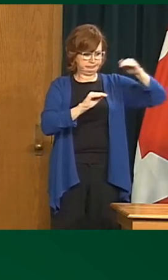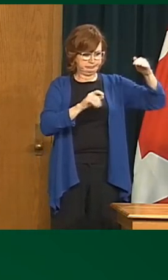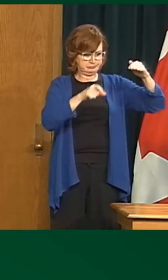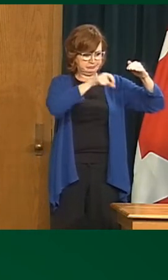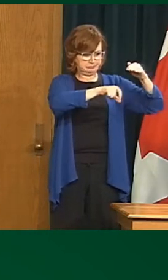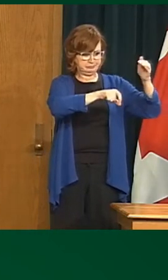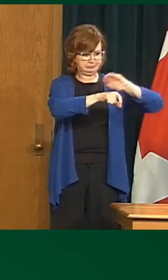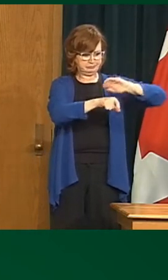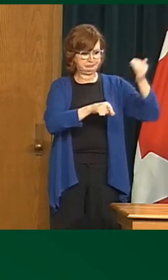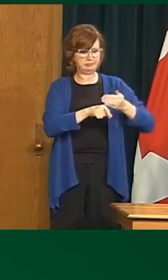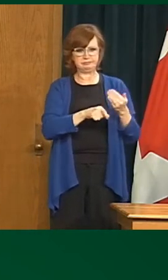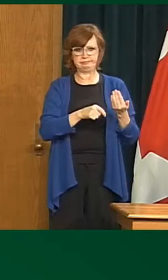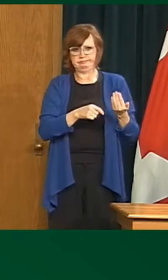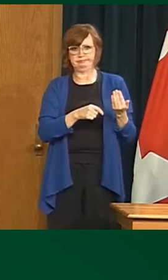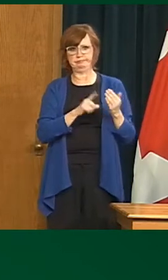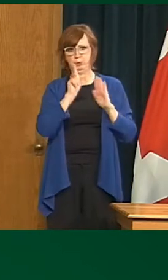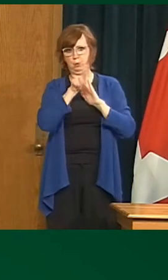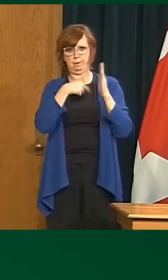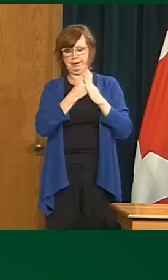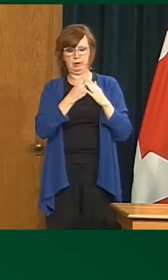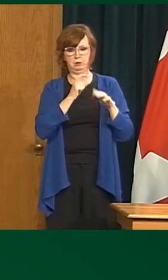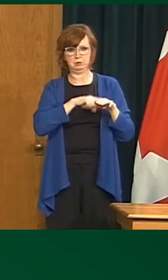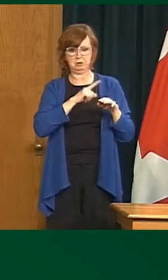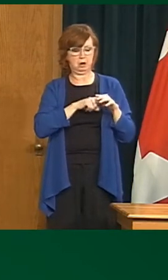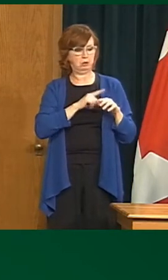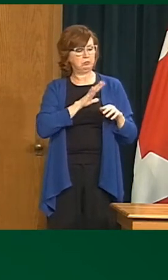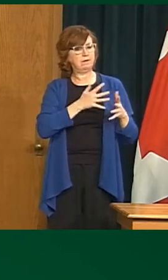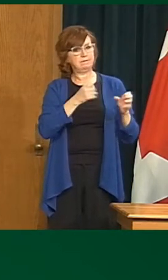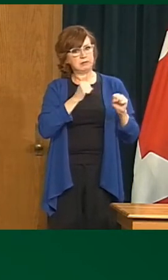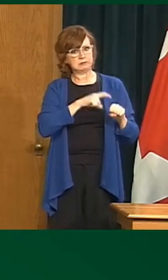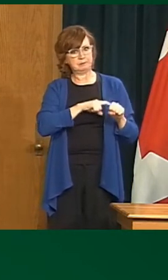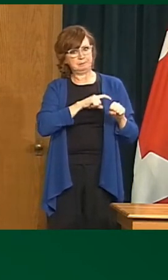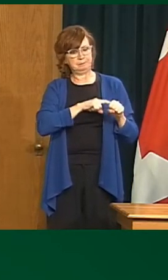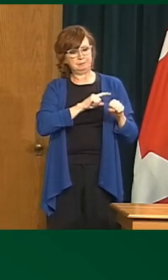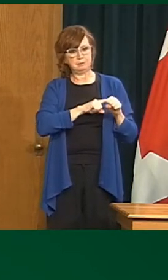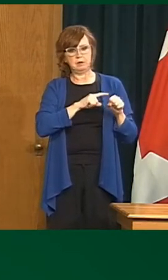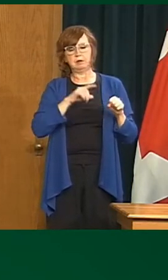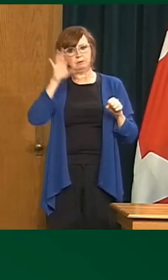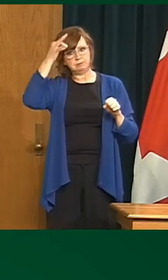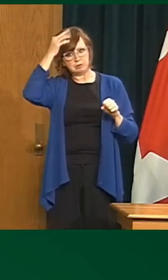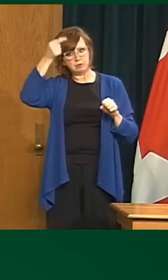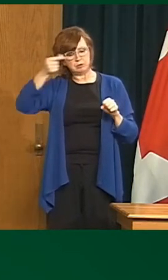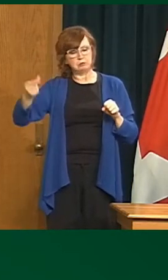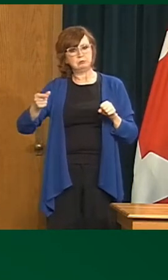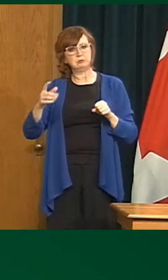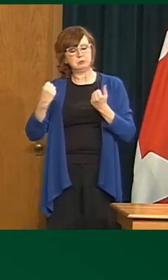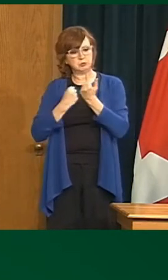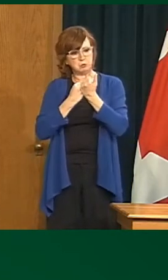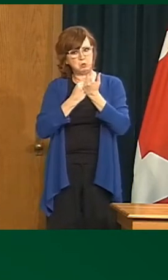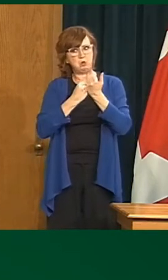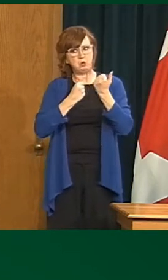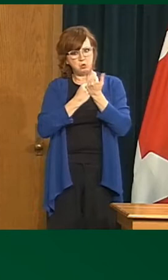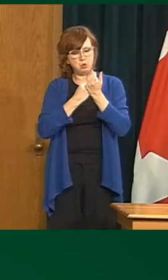government has been very supportive of the initiatives that we have been conducting in Loche, and for that we're